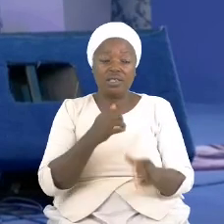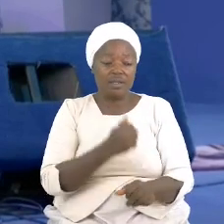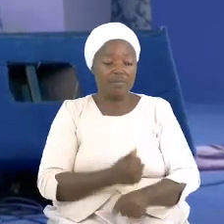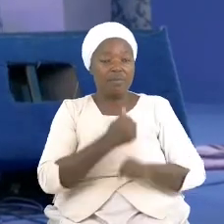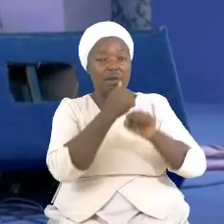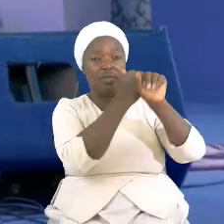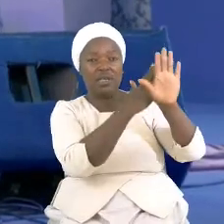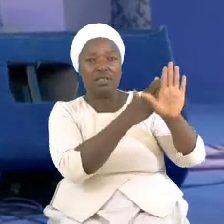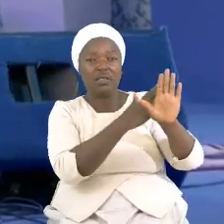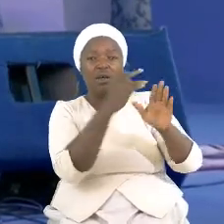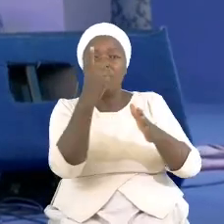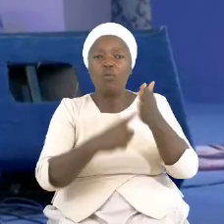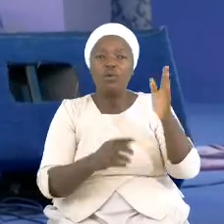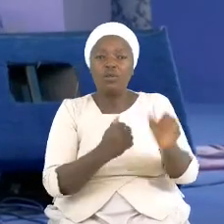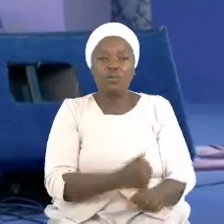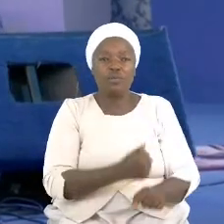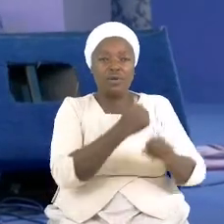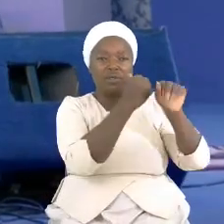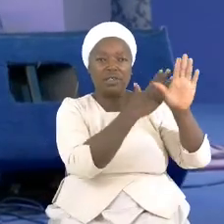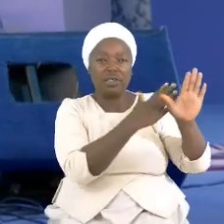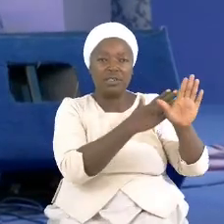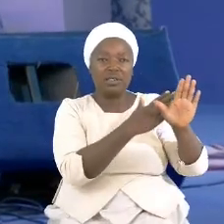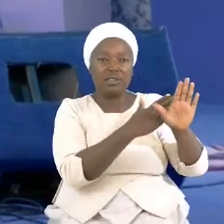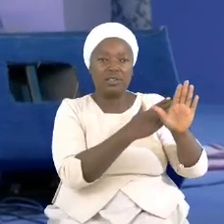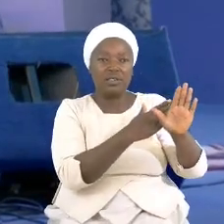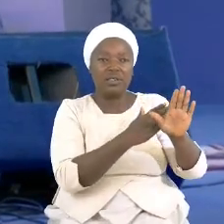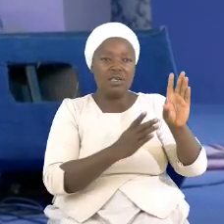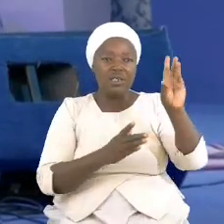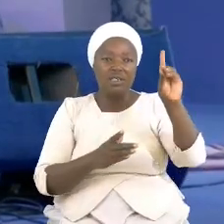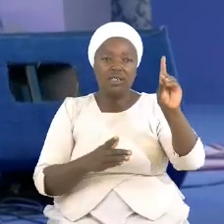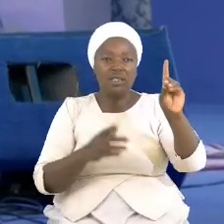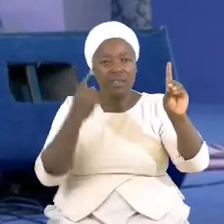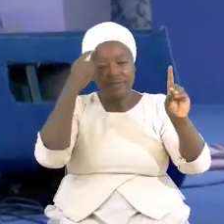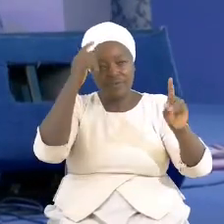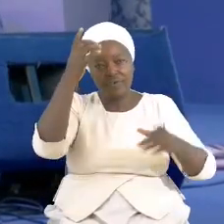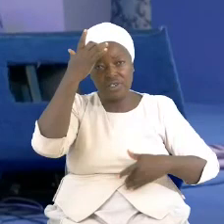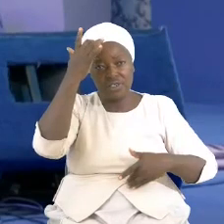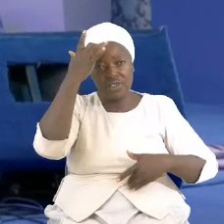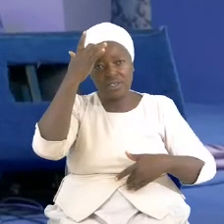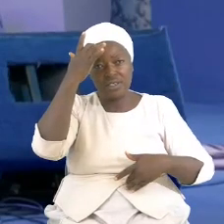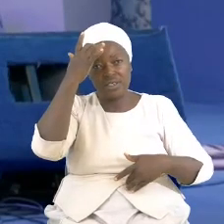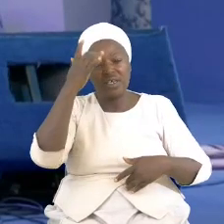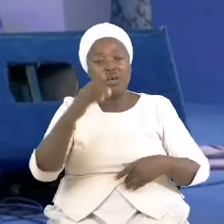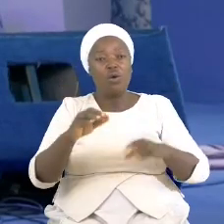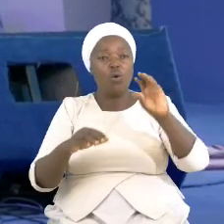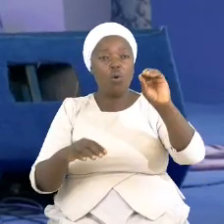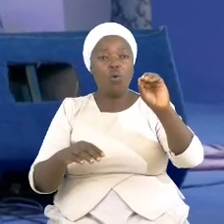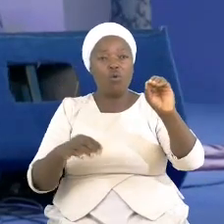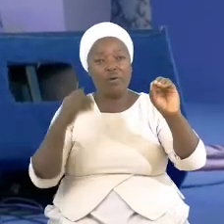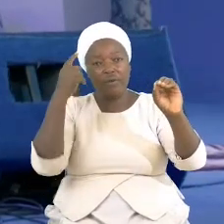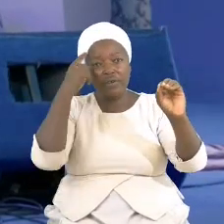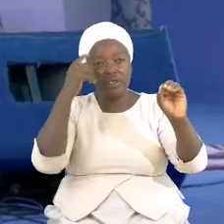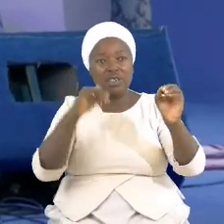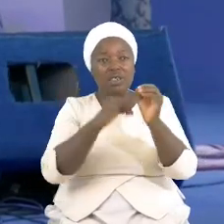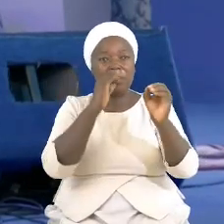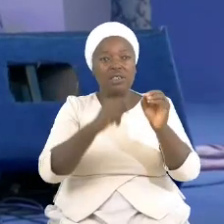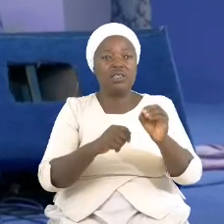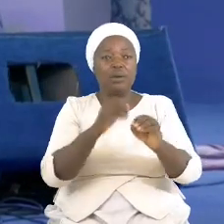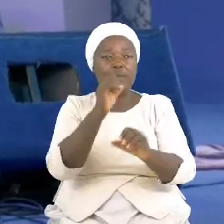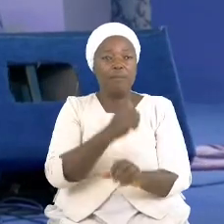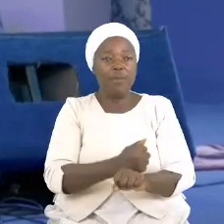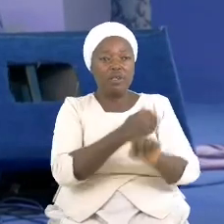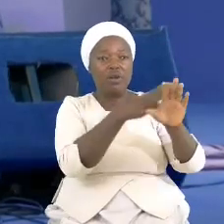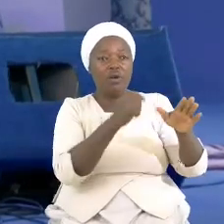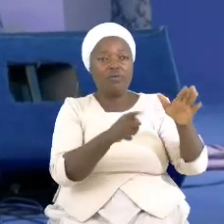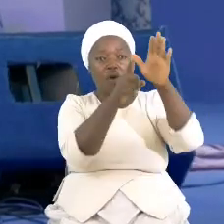What mountain? D for disease. O is the mountain of oppression. The